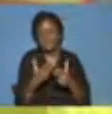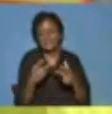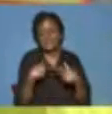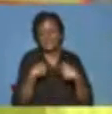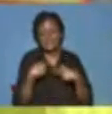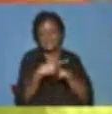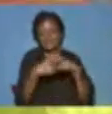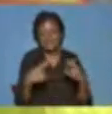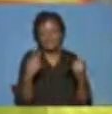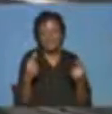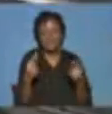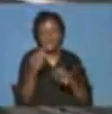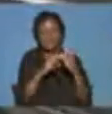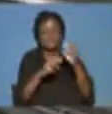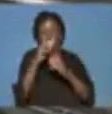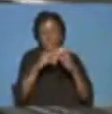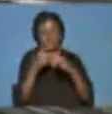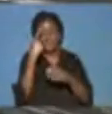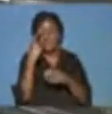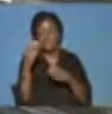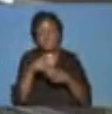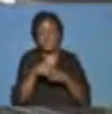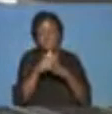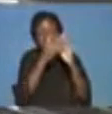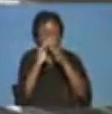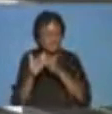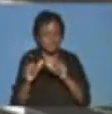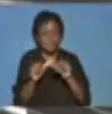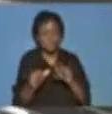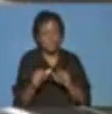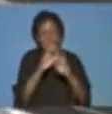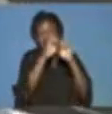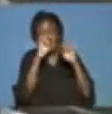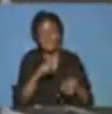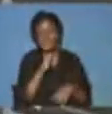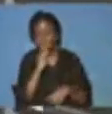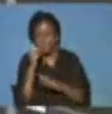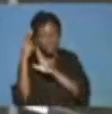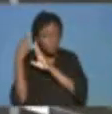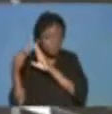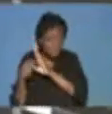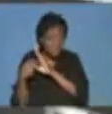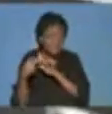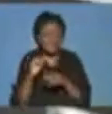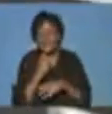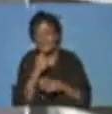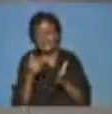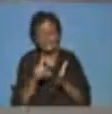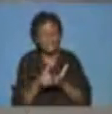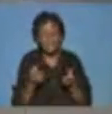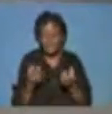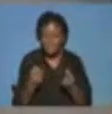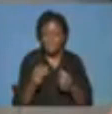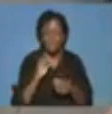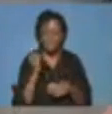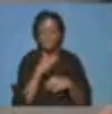do the construction, because we are in an urban area. Embassies are not hotels. I've been saying that quite a bit. Our